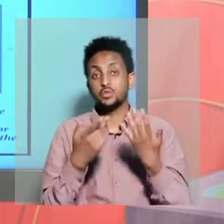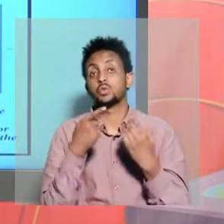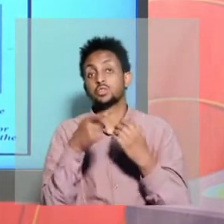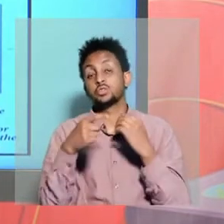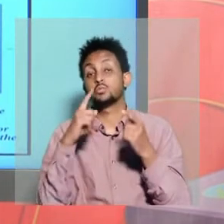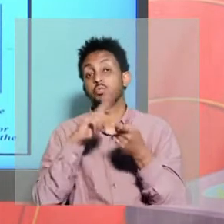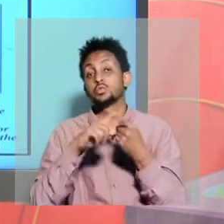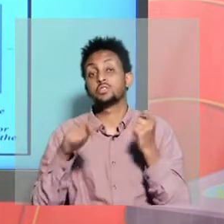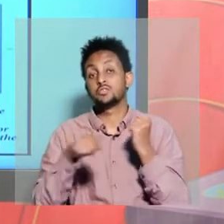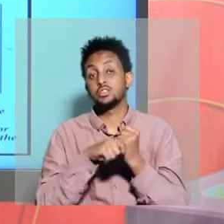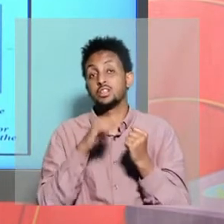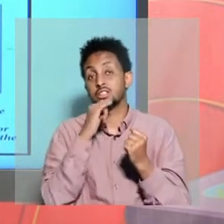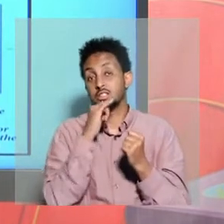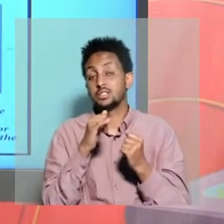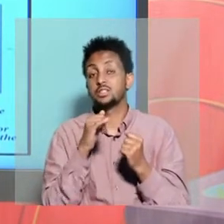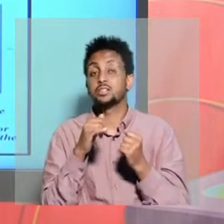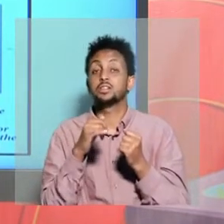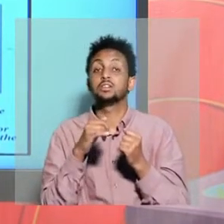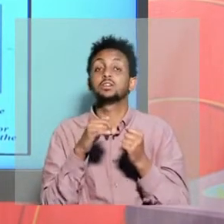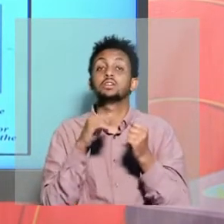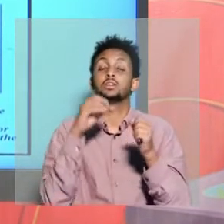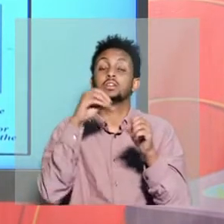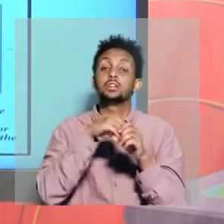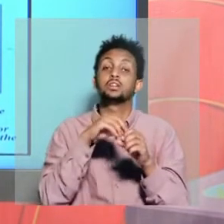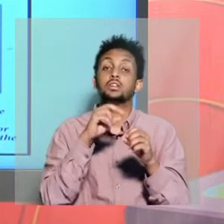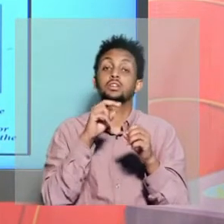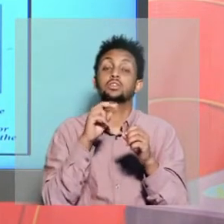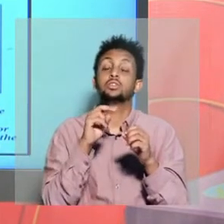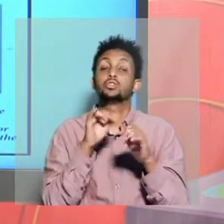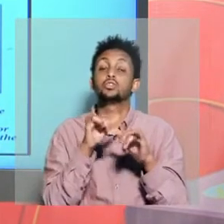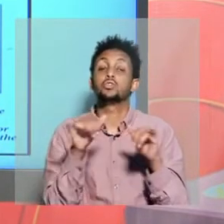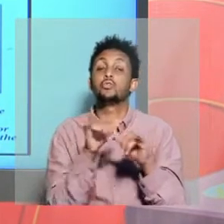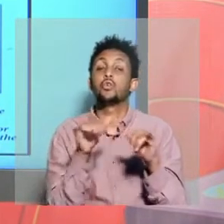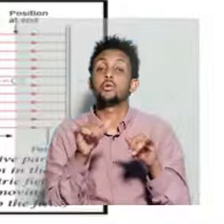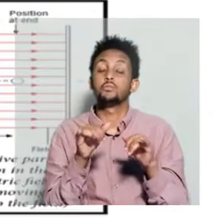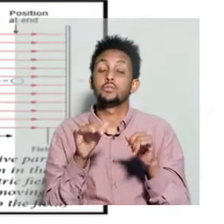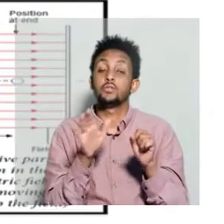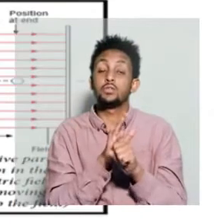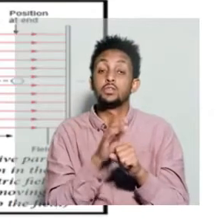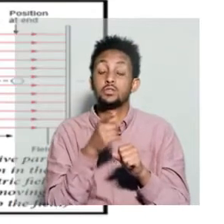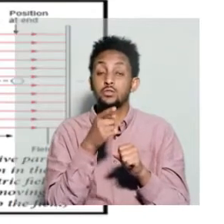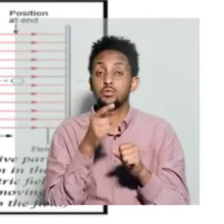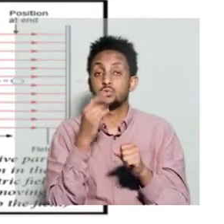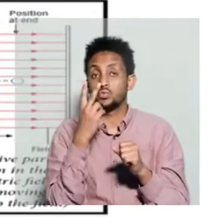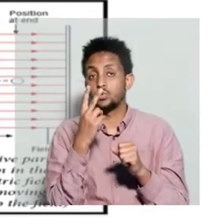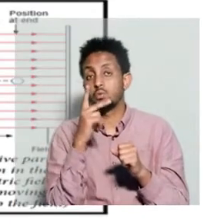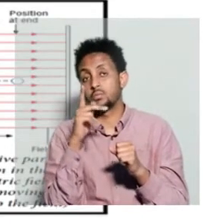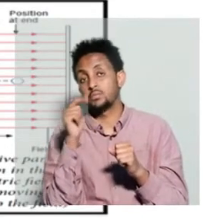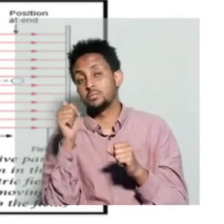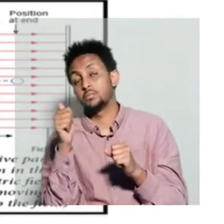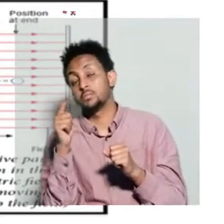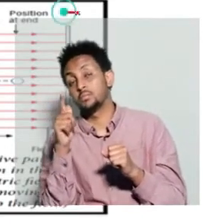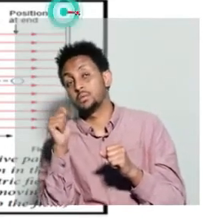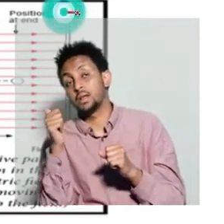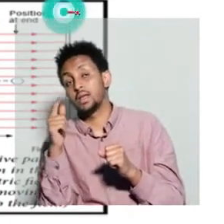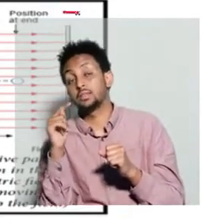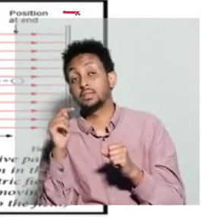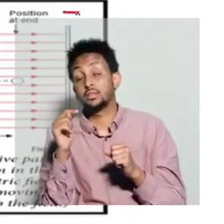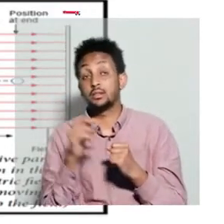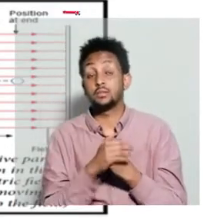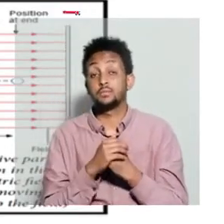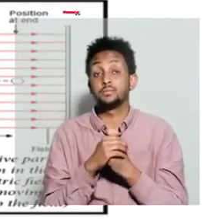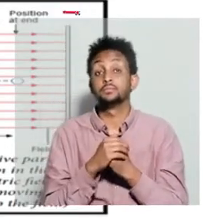this positive charge is released in a uniform field, let's have two plates, plus and minus